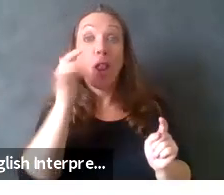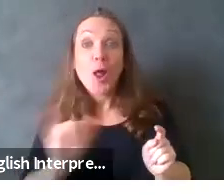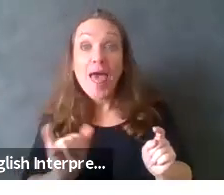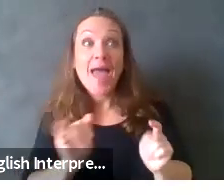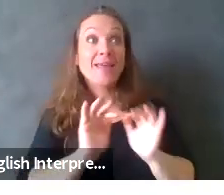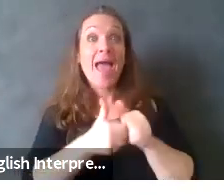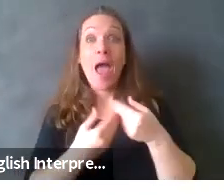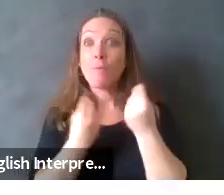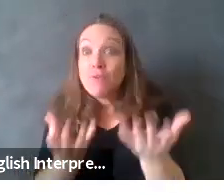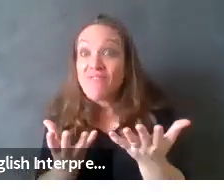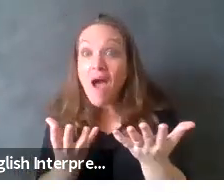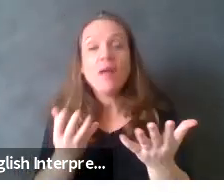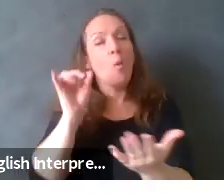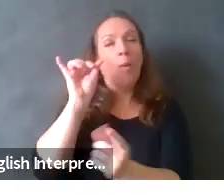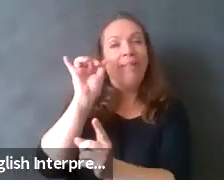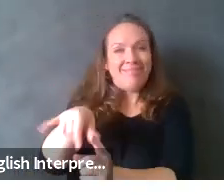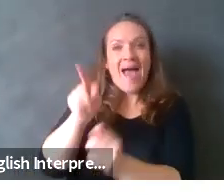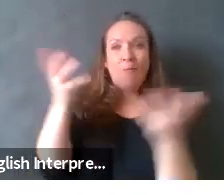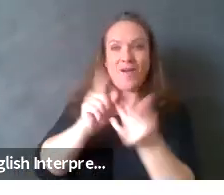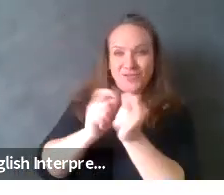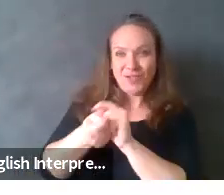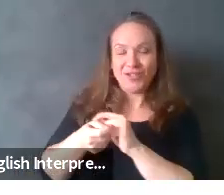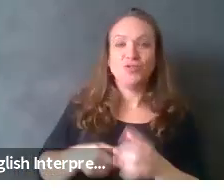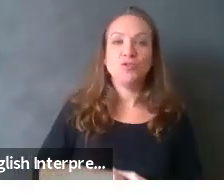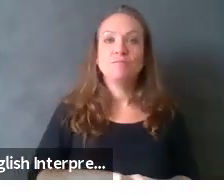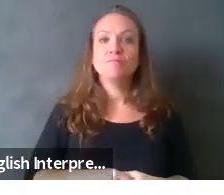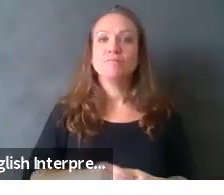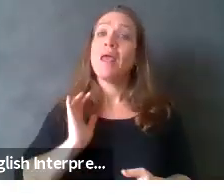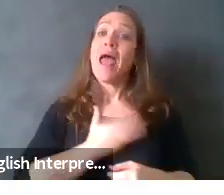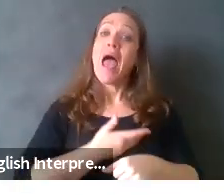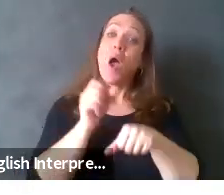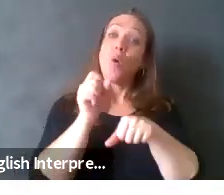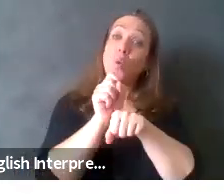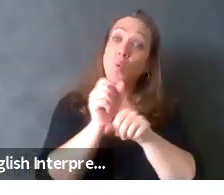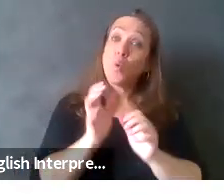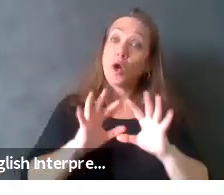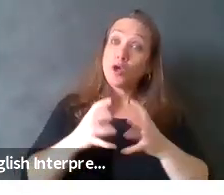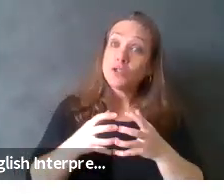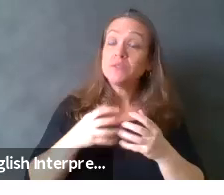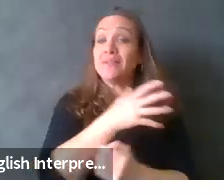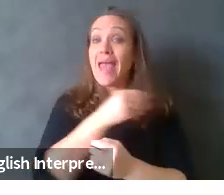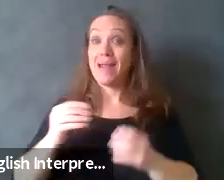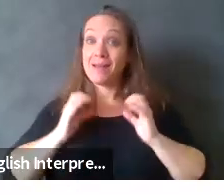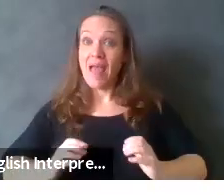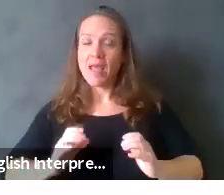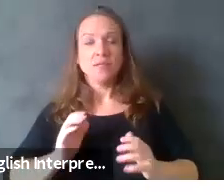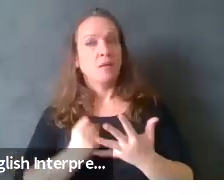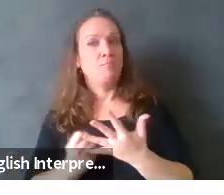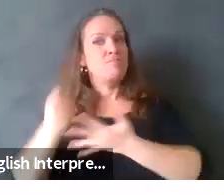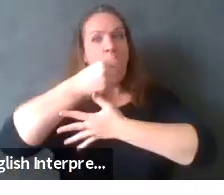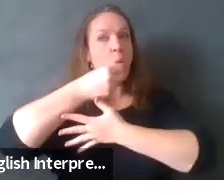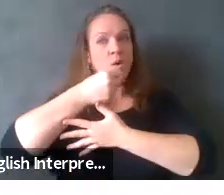changed. The safety of our workforce and clients is a paramount concern. The use